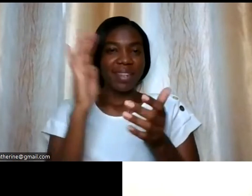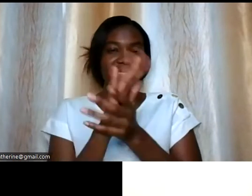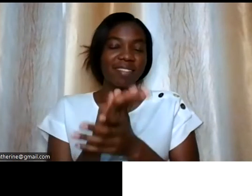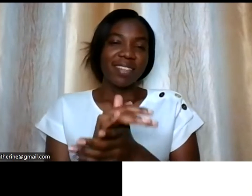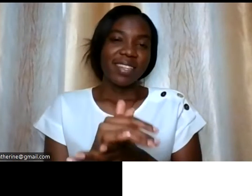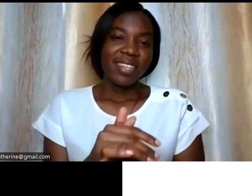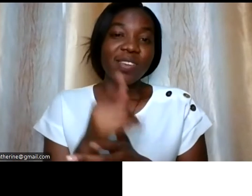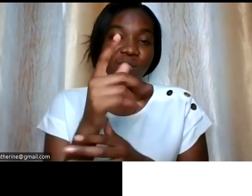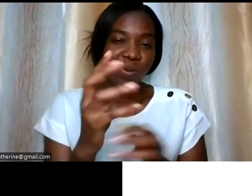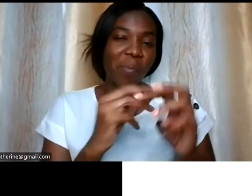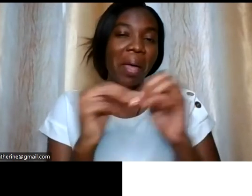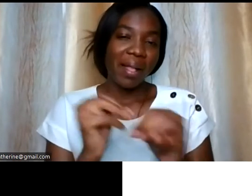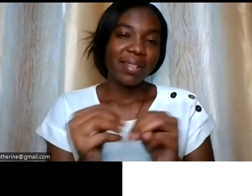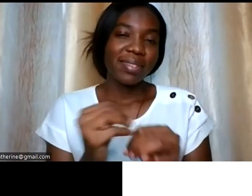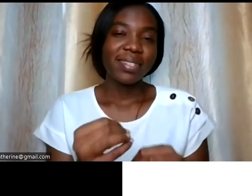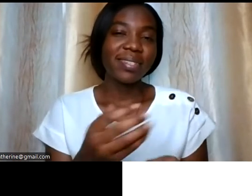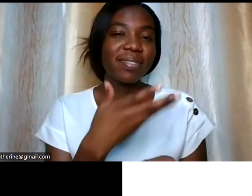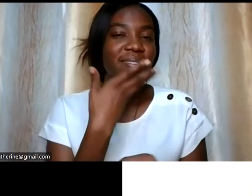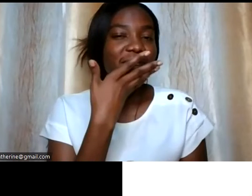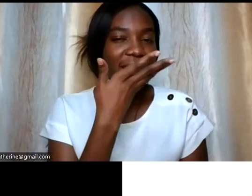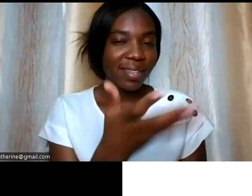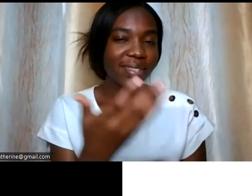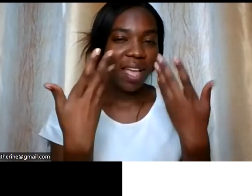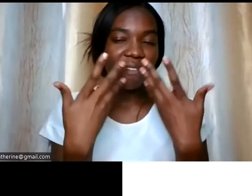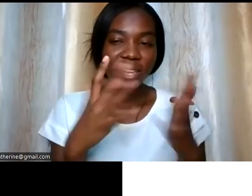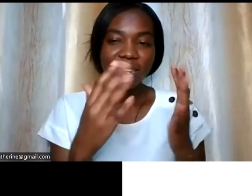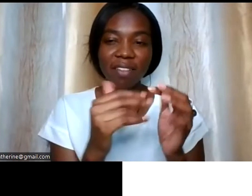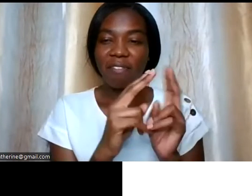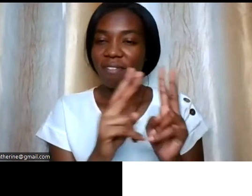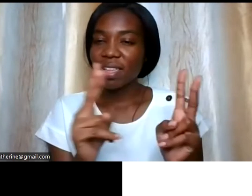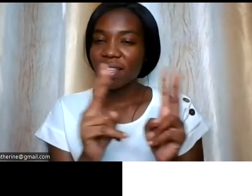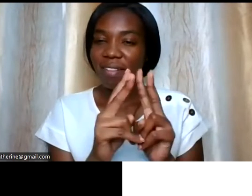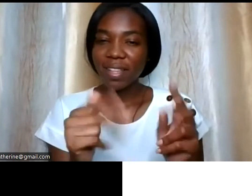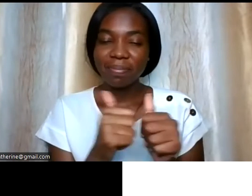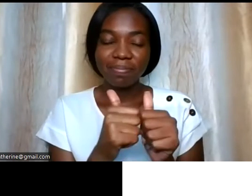you managed to give us a very, very